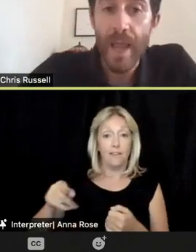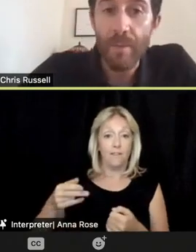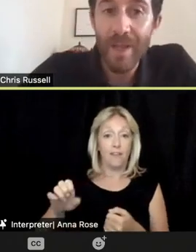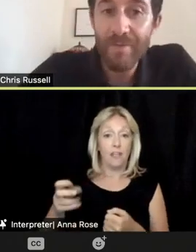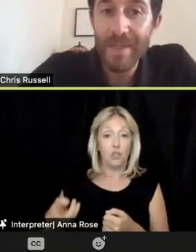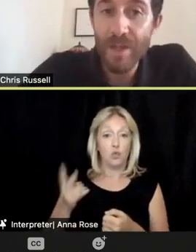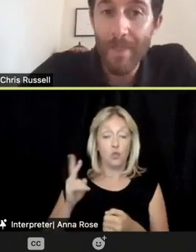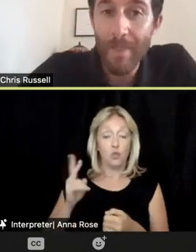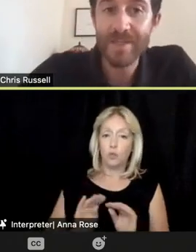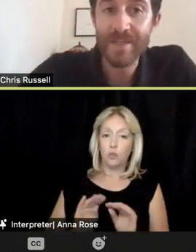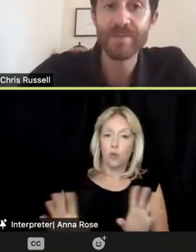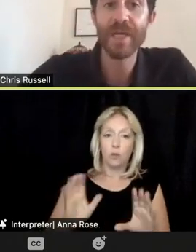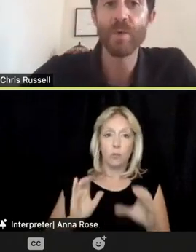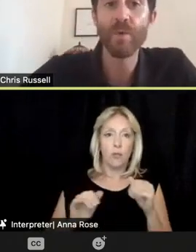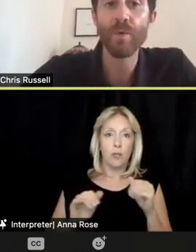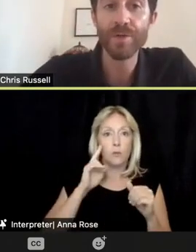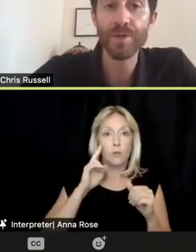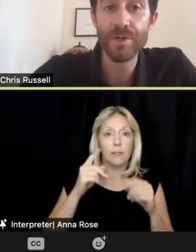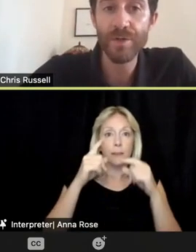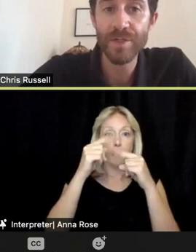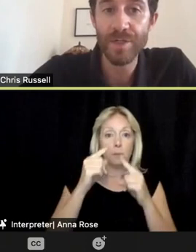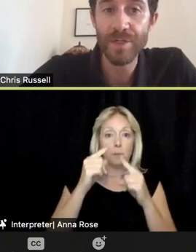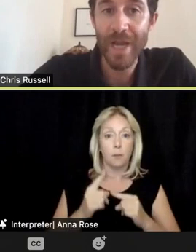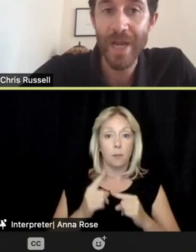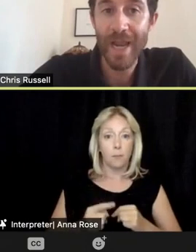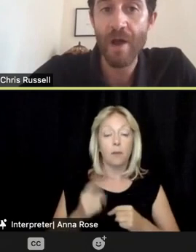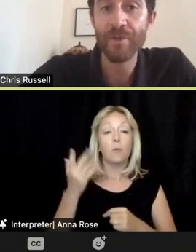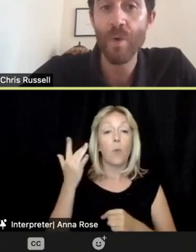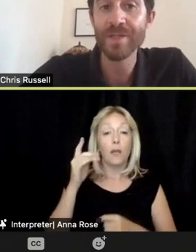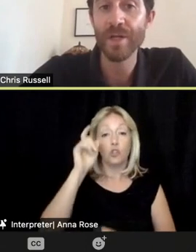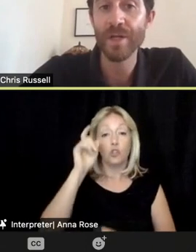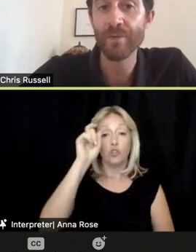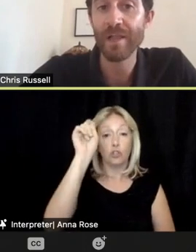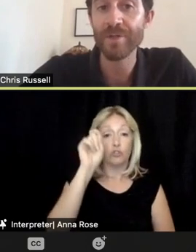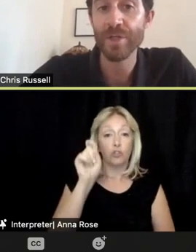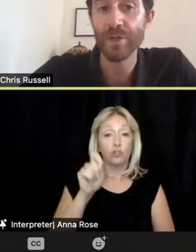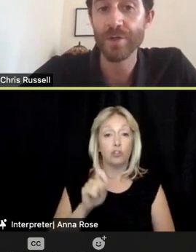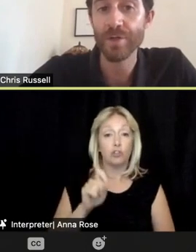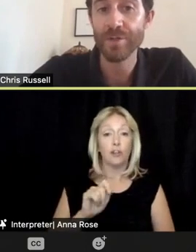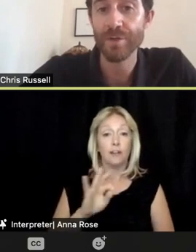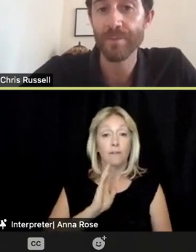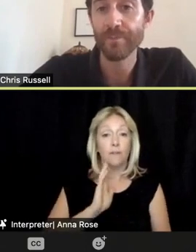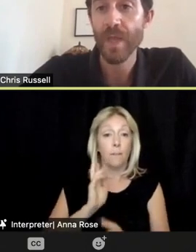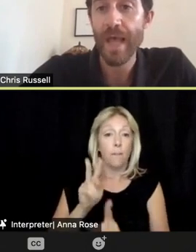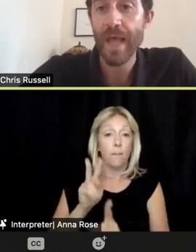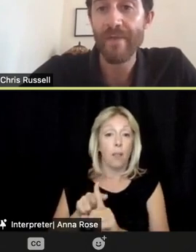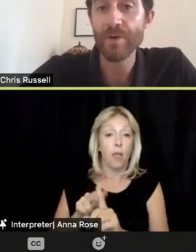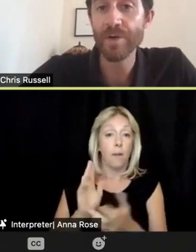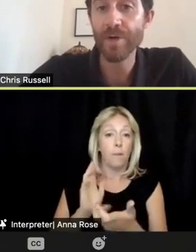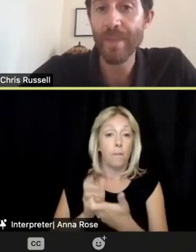communicator. And we have them as little boxes because what we want you to do is just check off the ones that are relevant to your student. And those are your